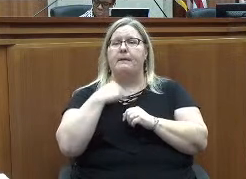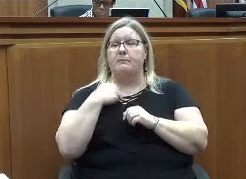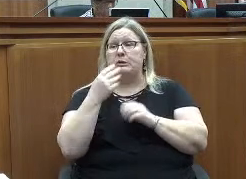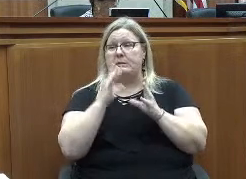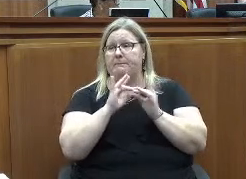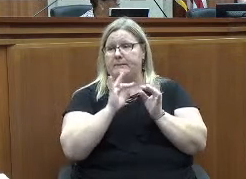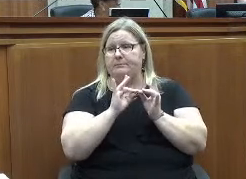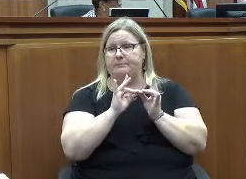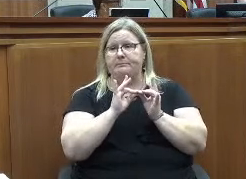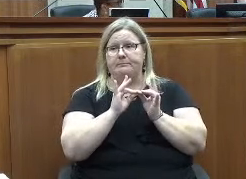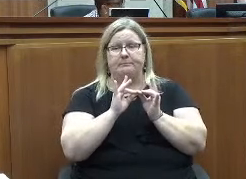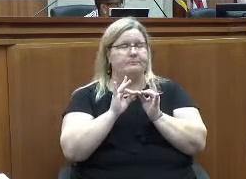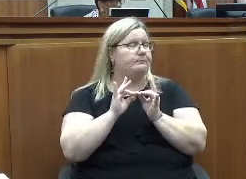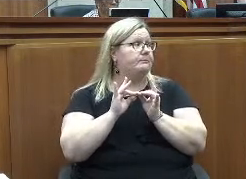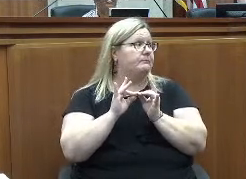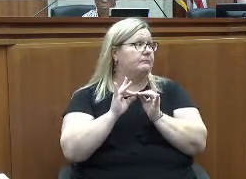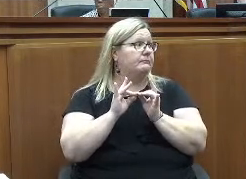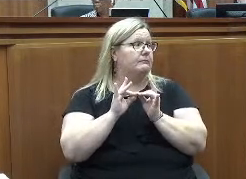All right.